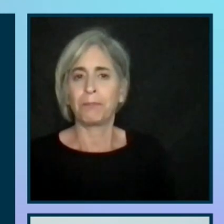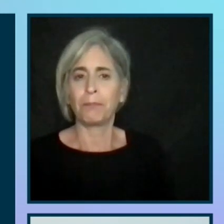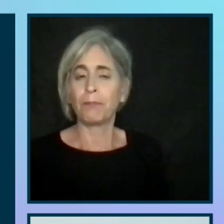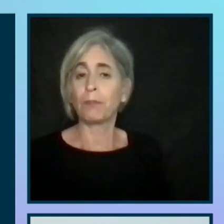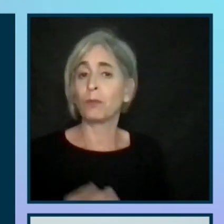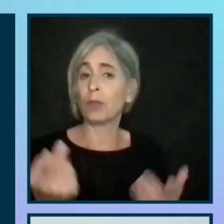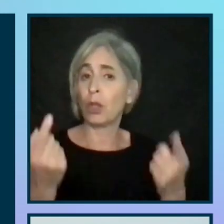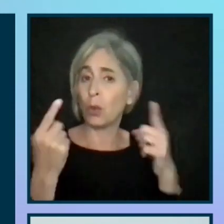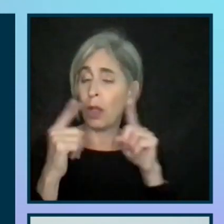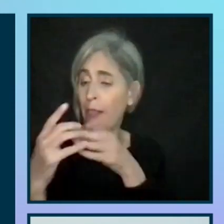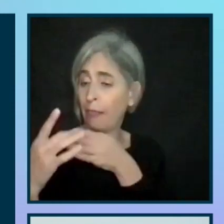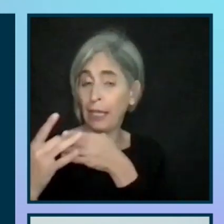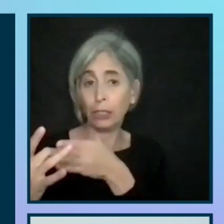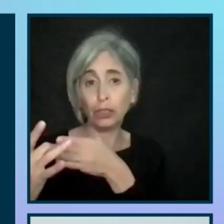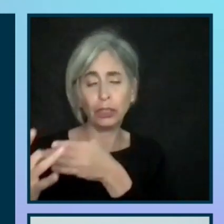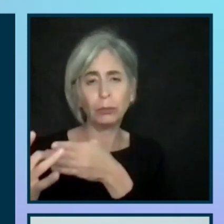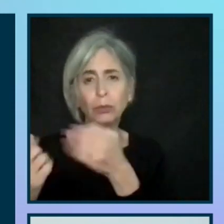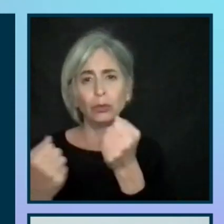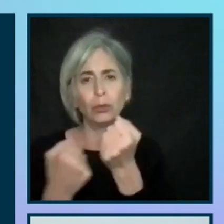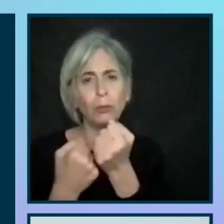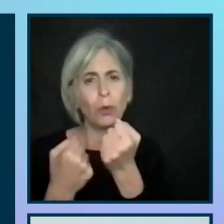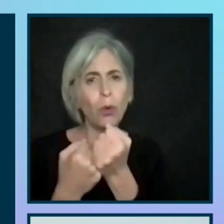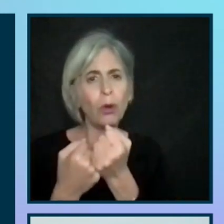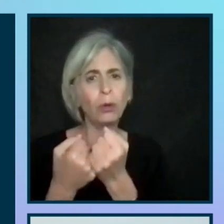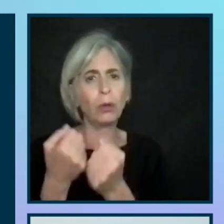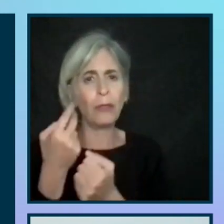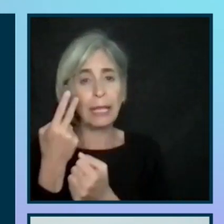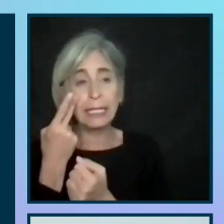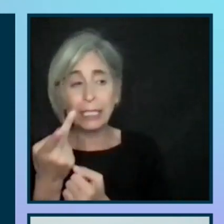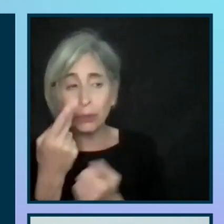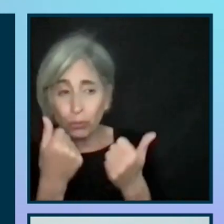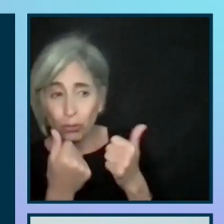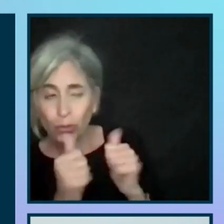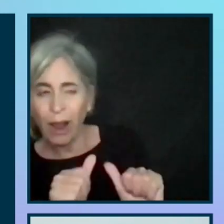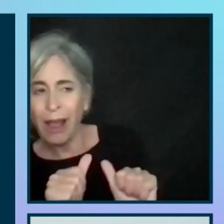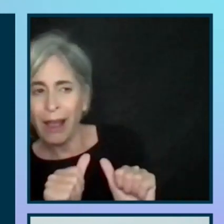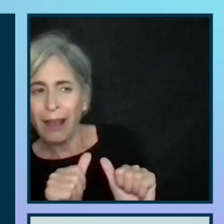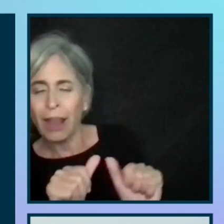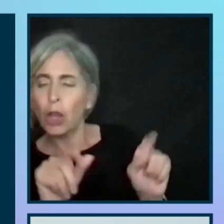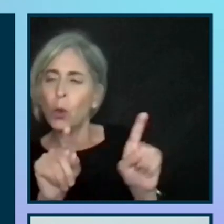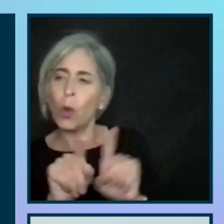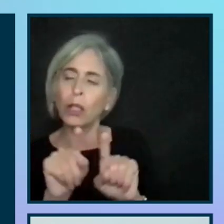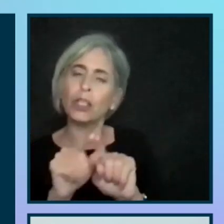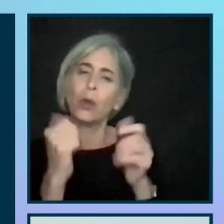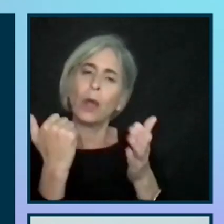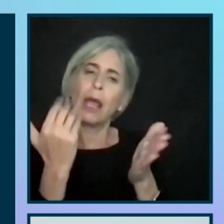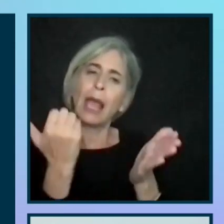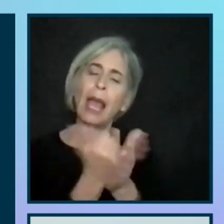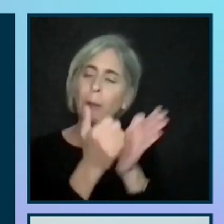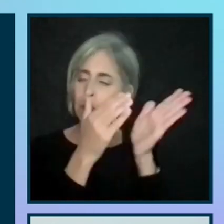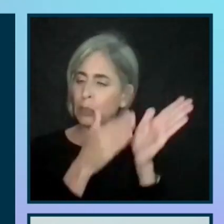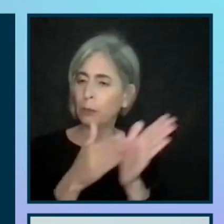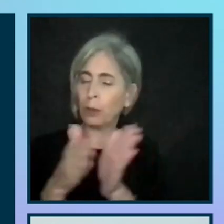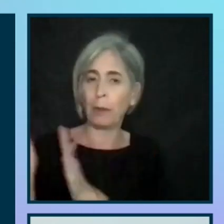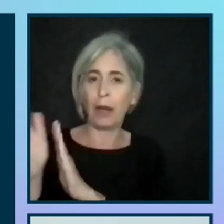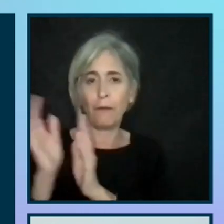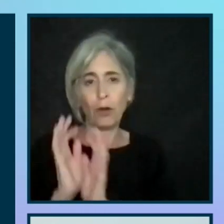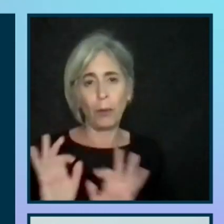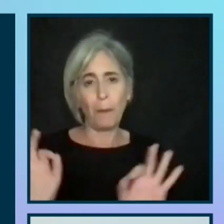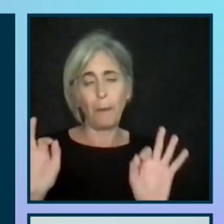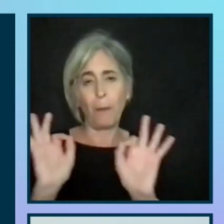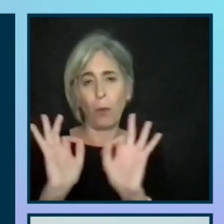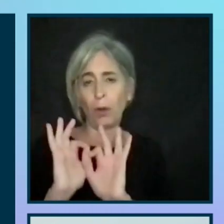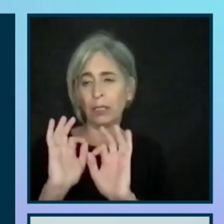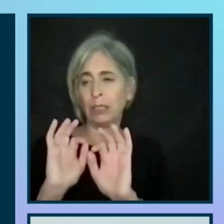While leadership will support when they see demonstrated efforts, it will also help to prepare a case to emphasize the importance from a business